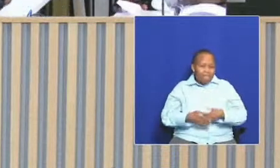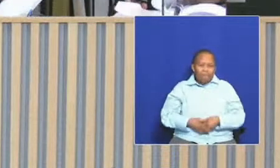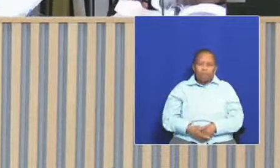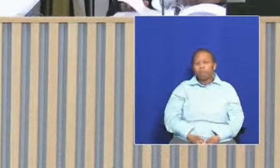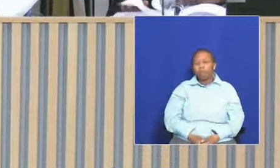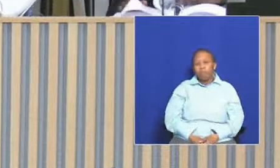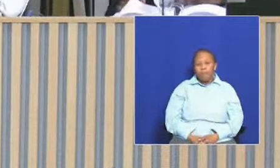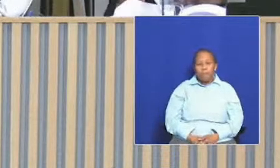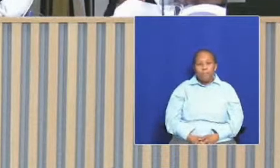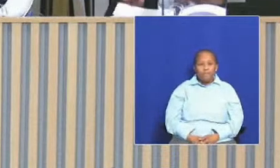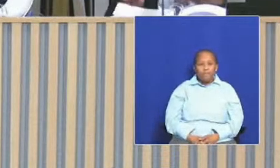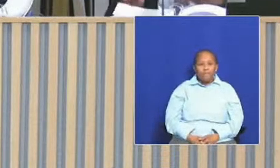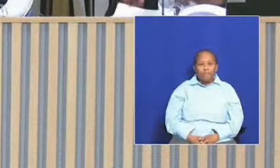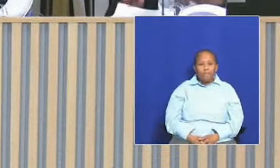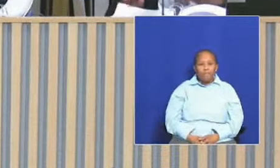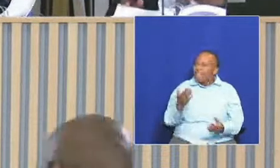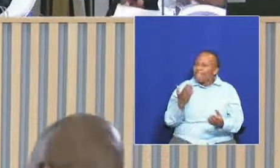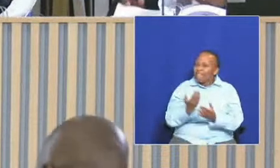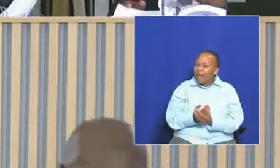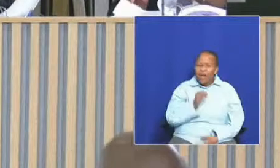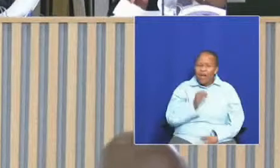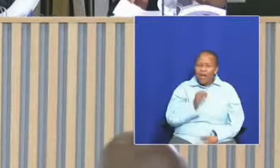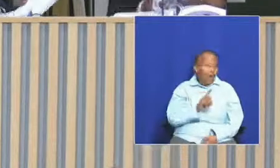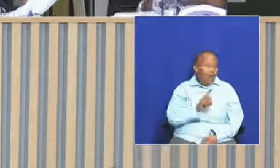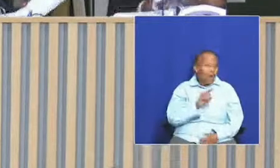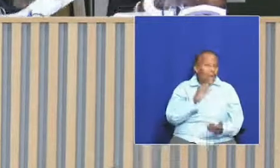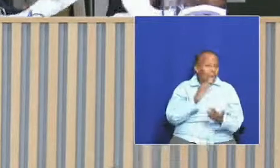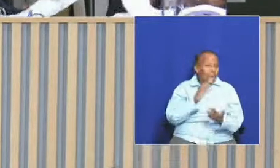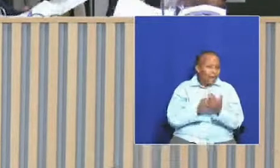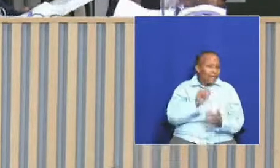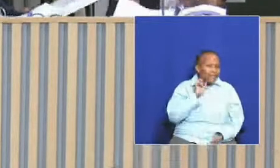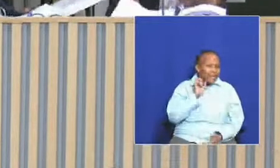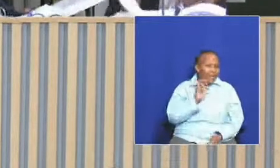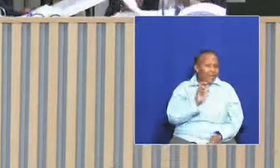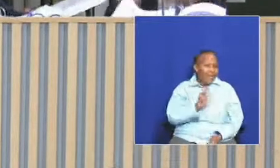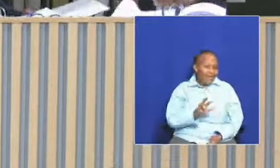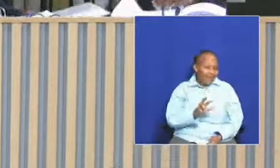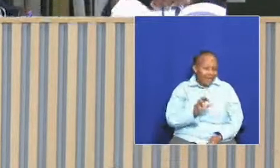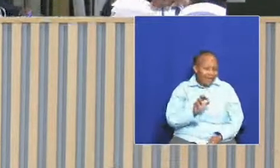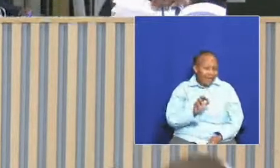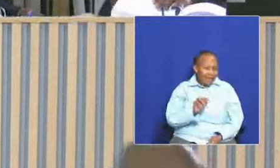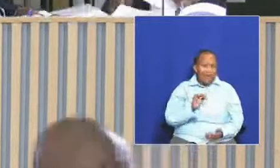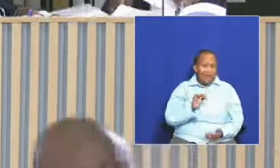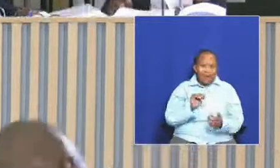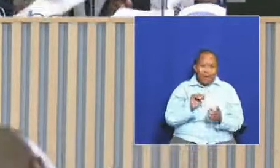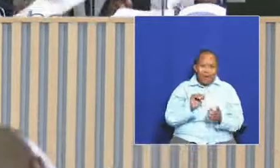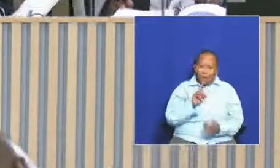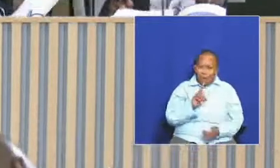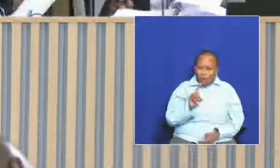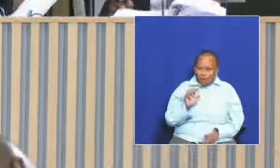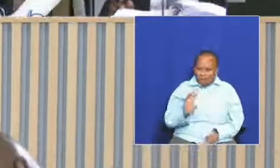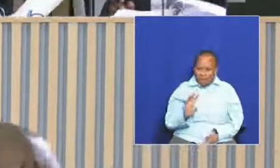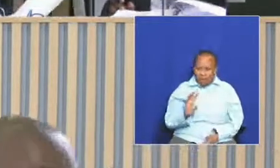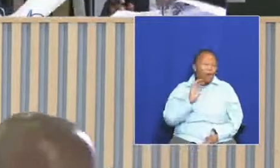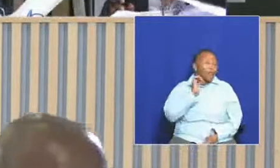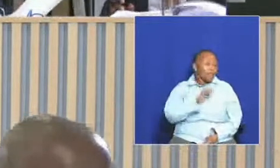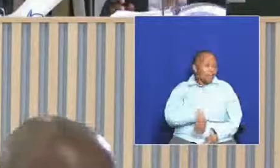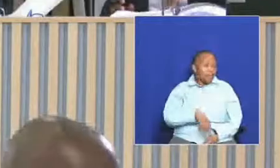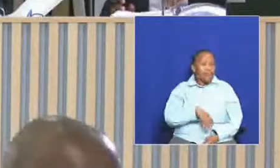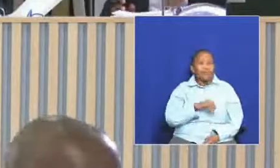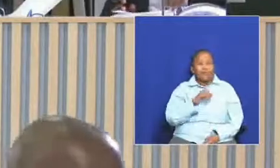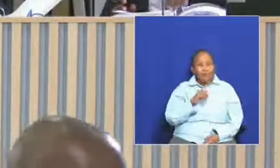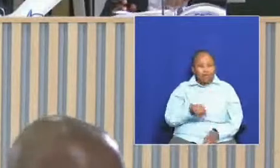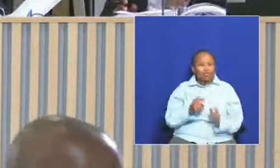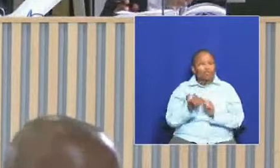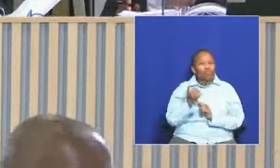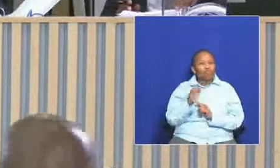File 1, Part A, page 114. That's correct, and it should have a flag reading